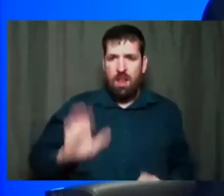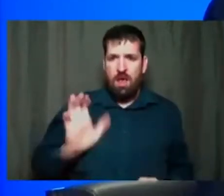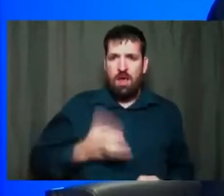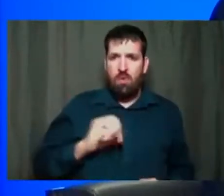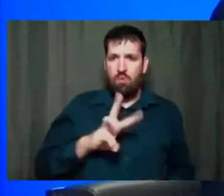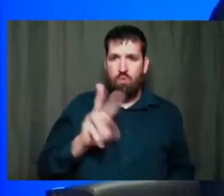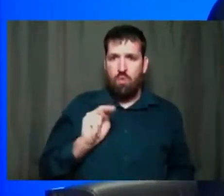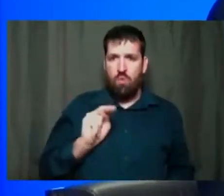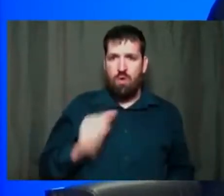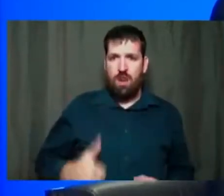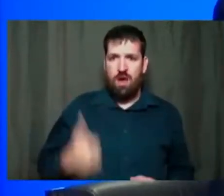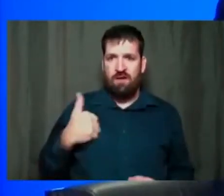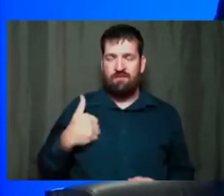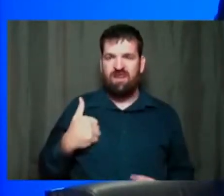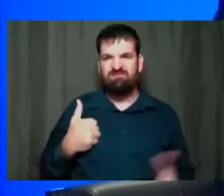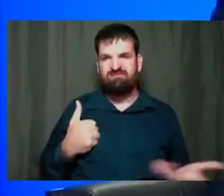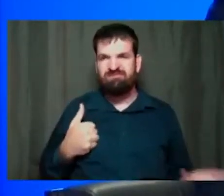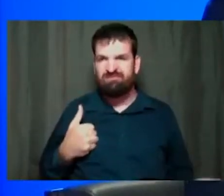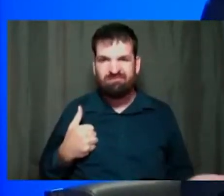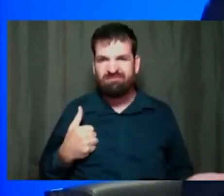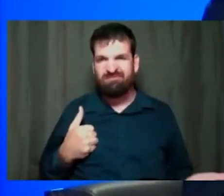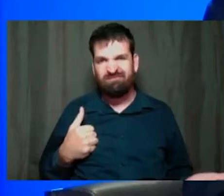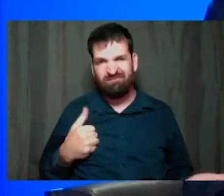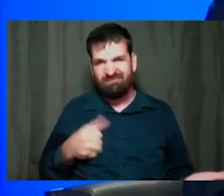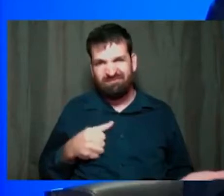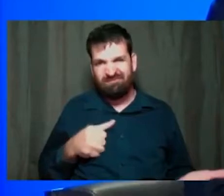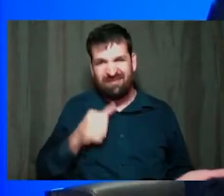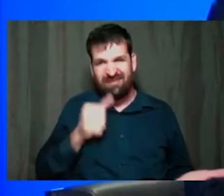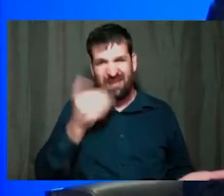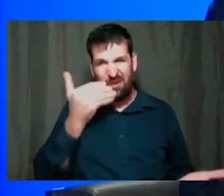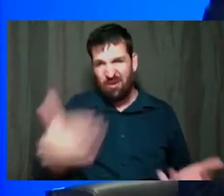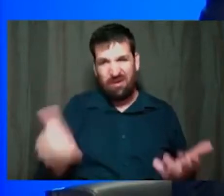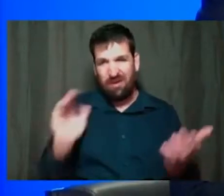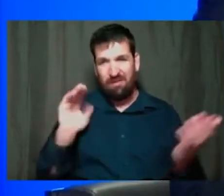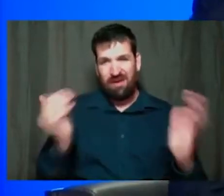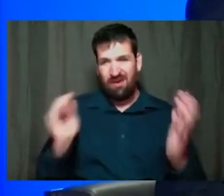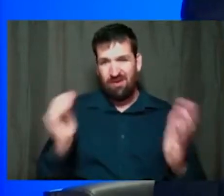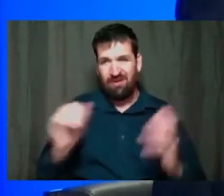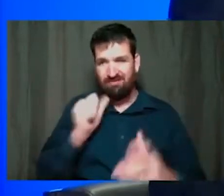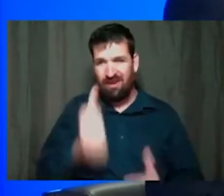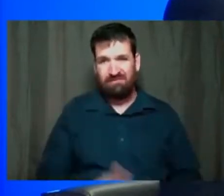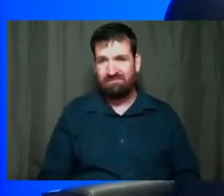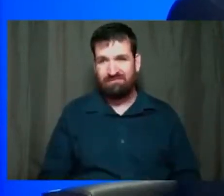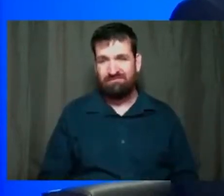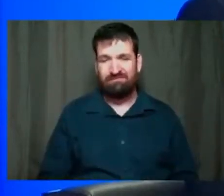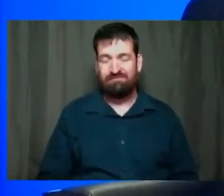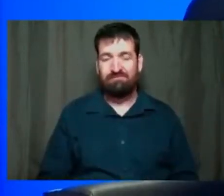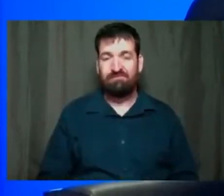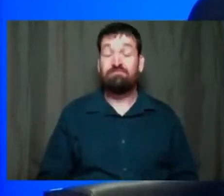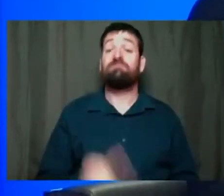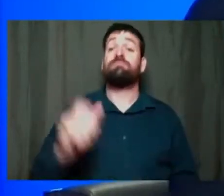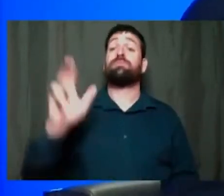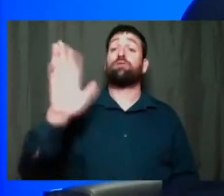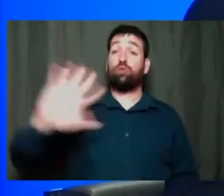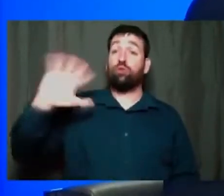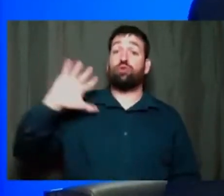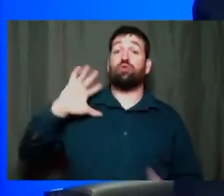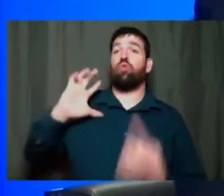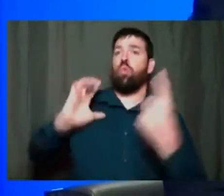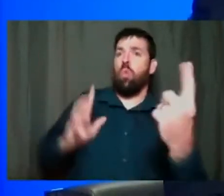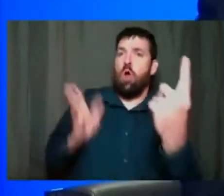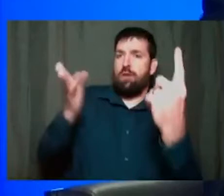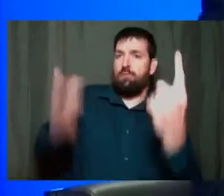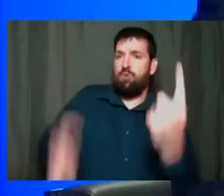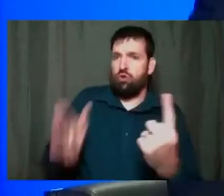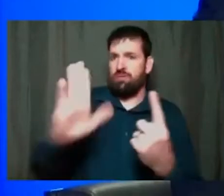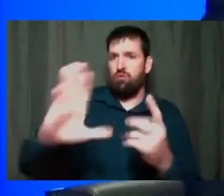wah. the comparison is not the most favorable. And so that, you used to have the one person in your office that would go take the trip and come back, and